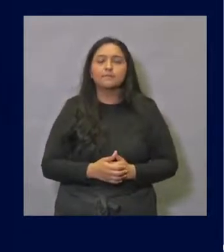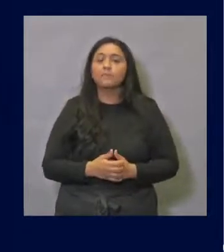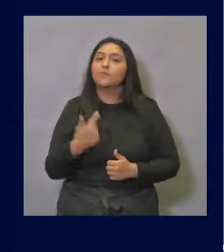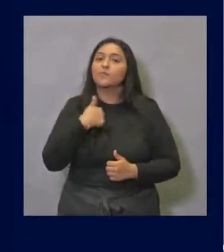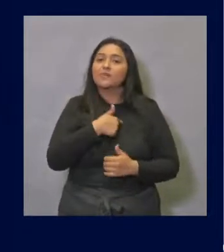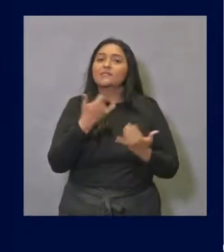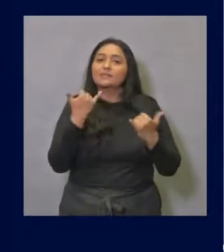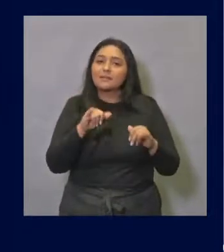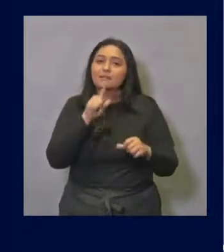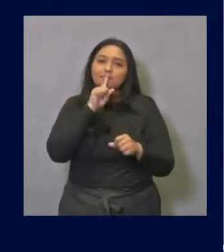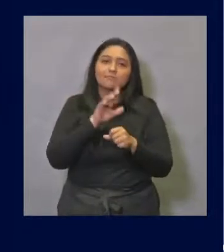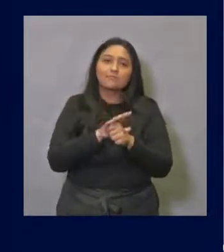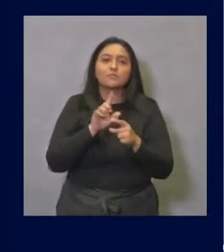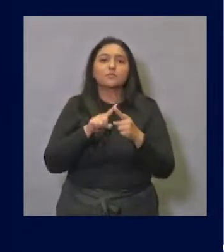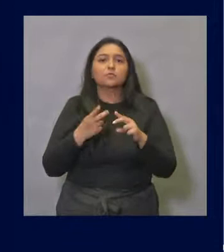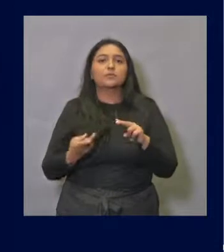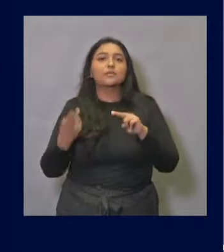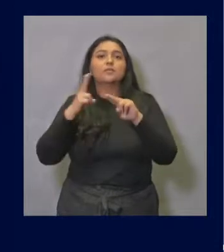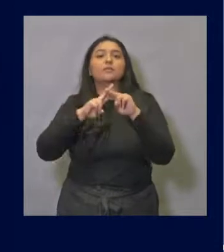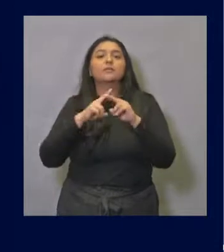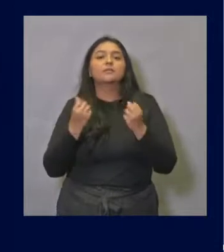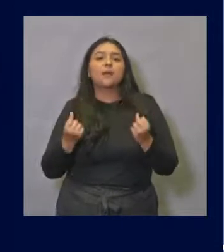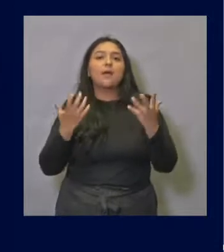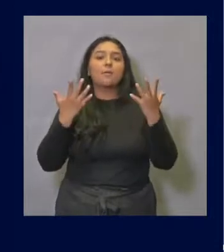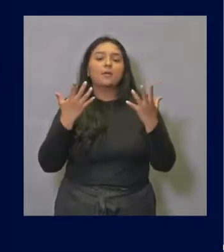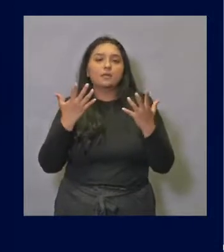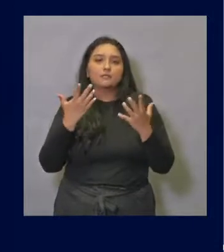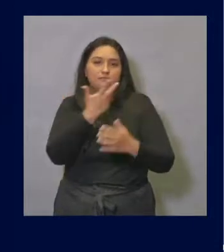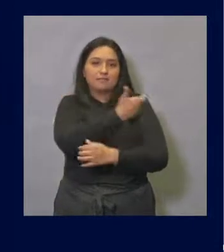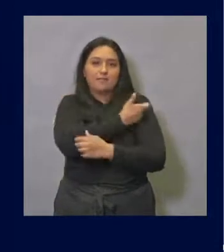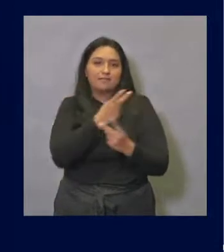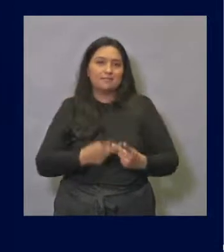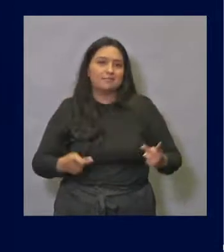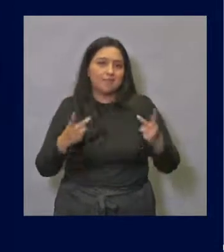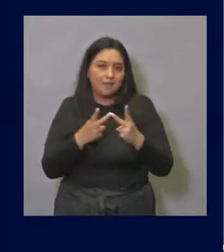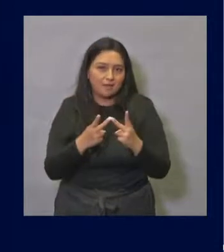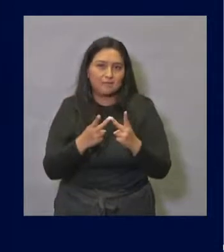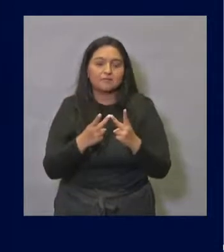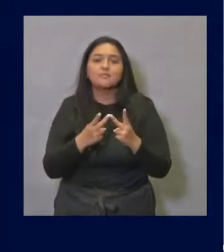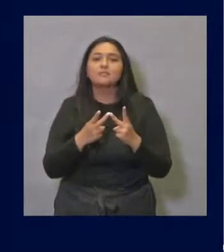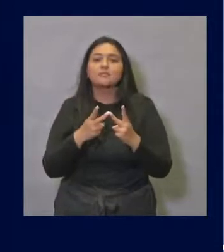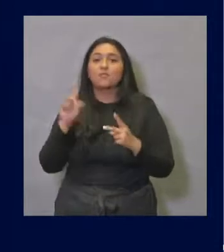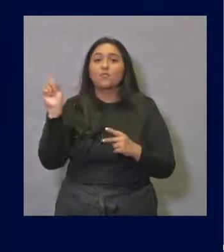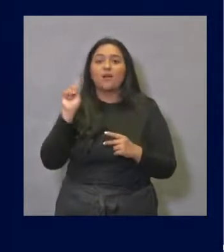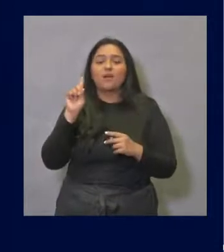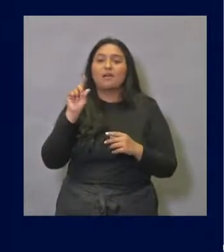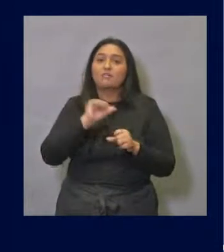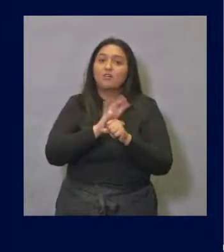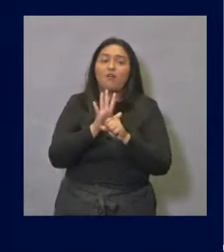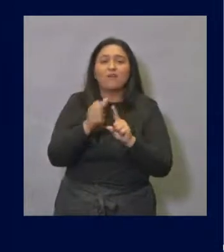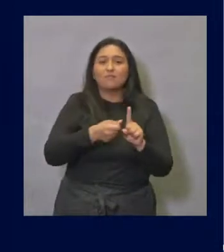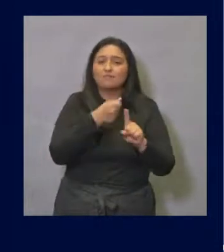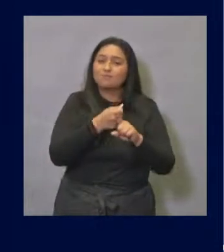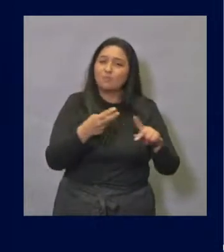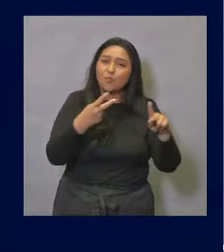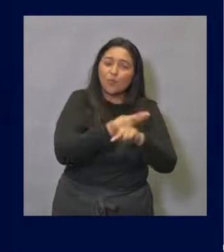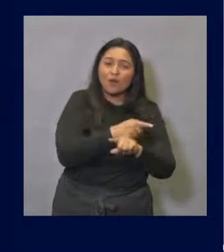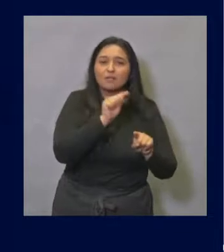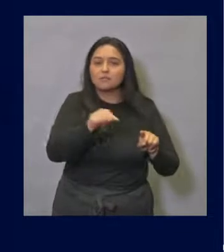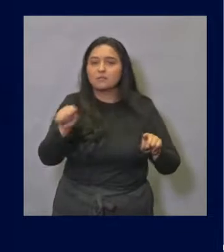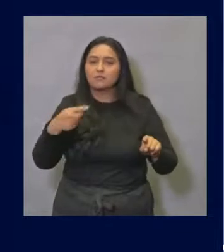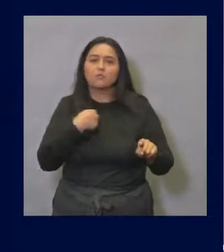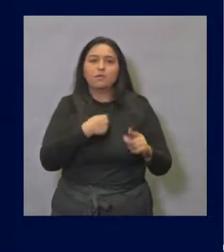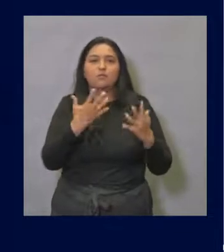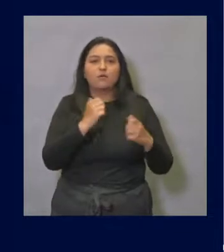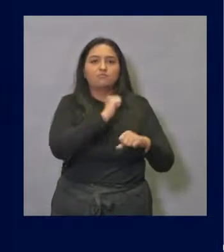to increasing the number of vaccination sites in the hard-hit zip codes in LA County. In total, we